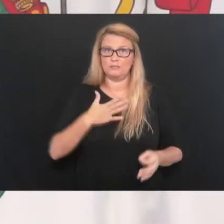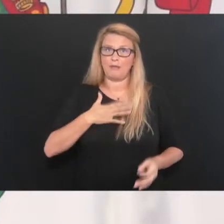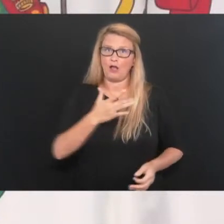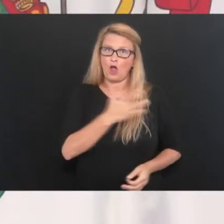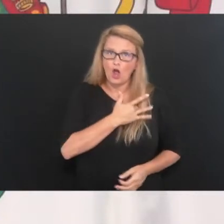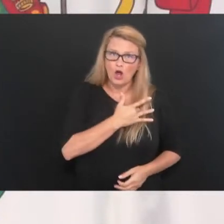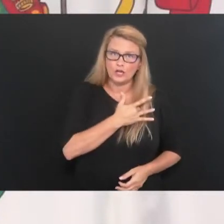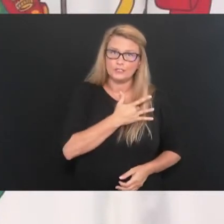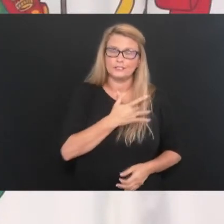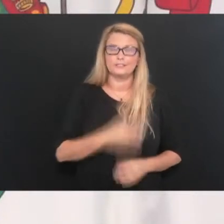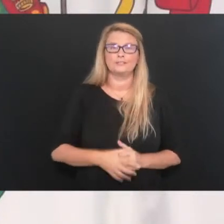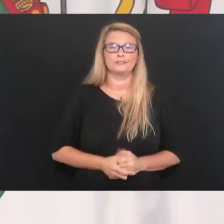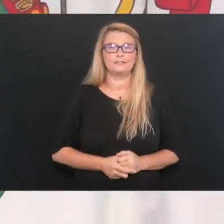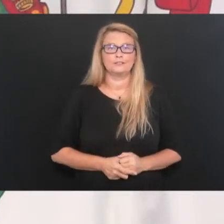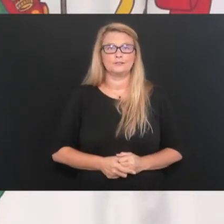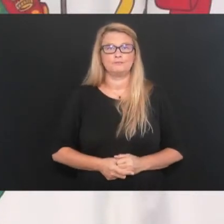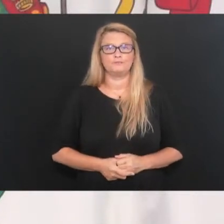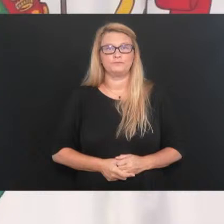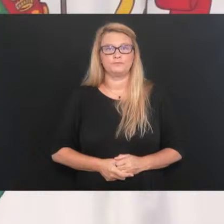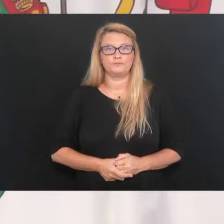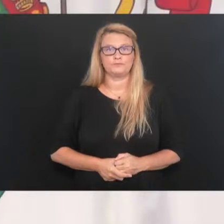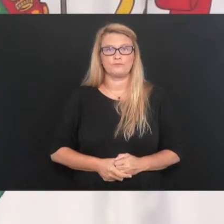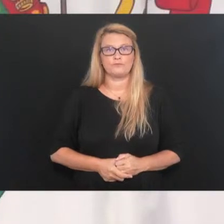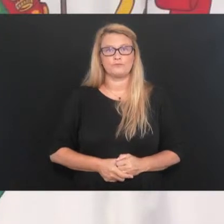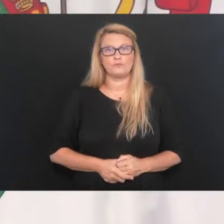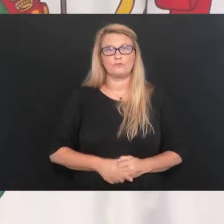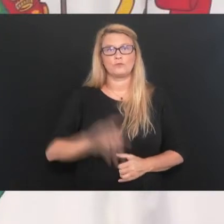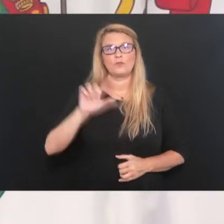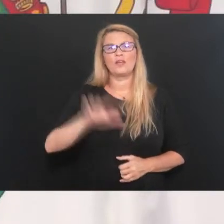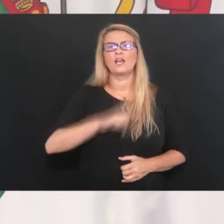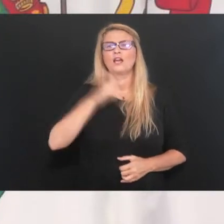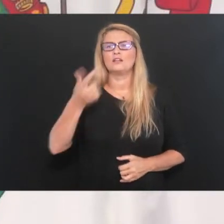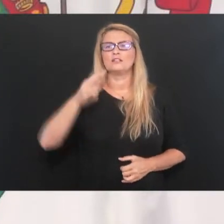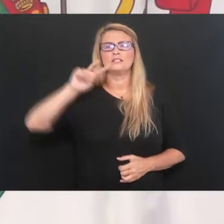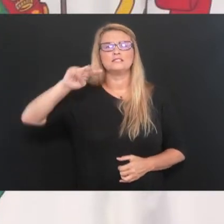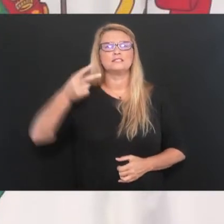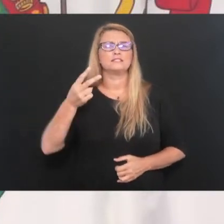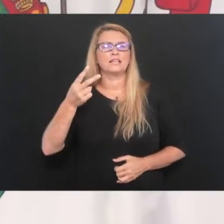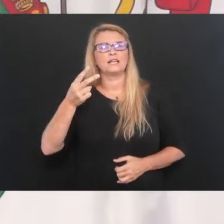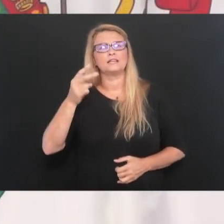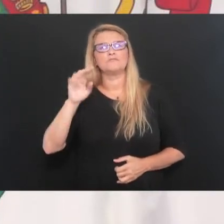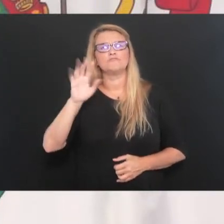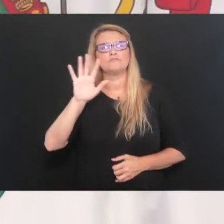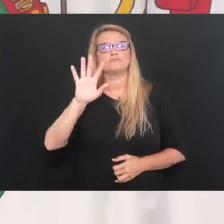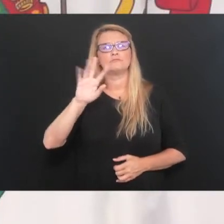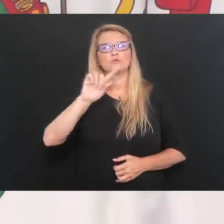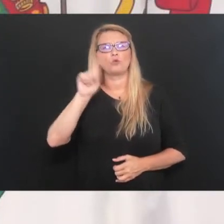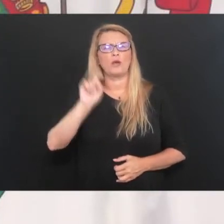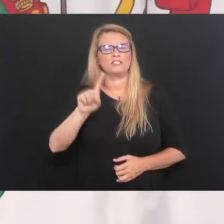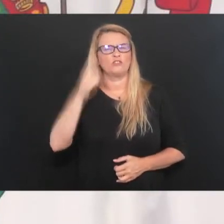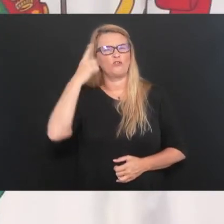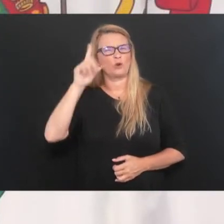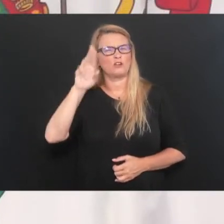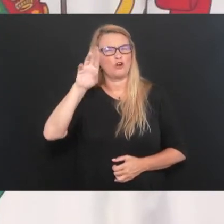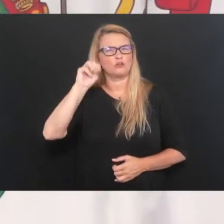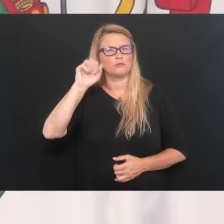Virginians. But the second half of your question, I'm going to probably defer to Dr. Marsh. Maybe you could answer that better than